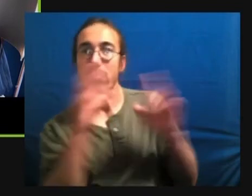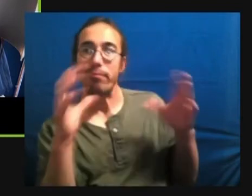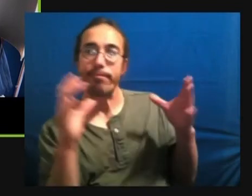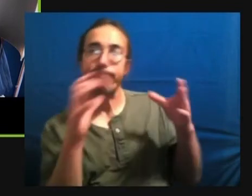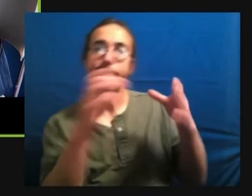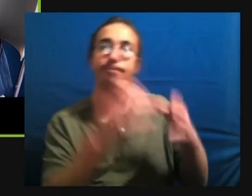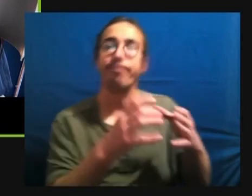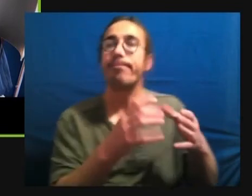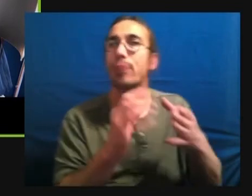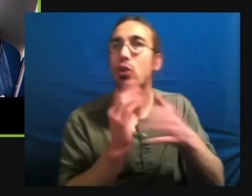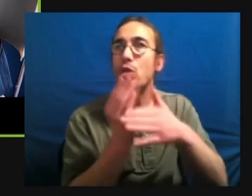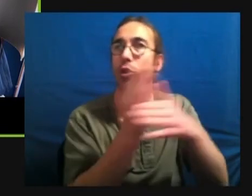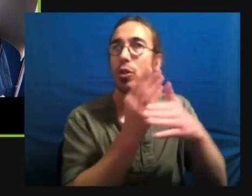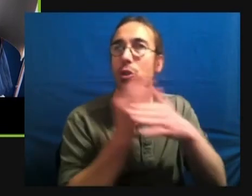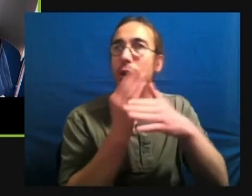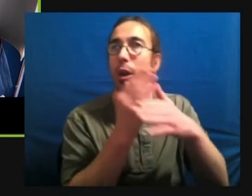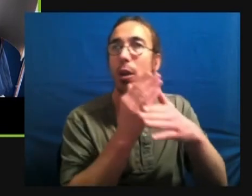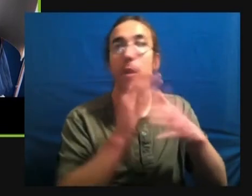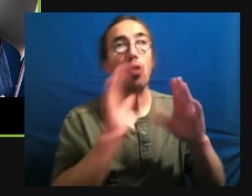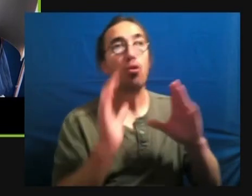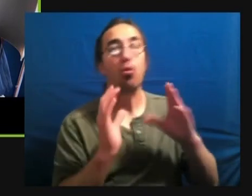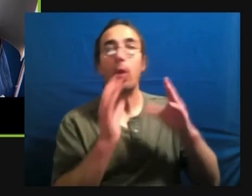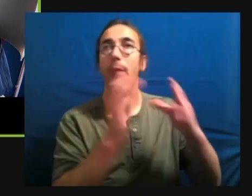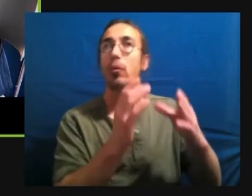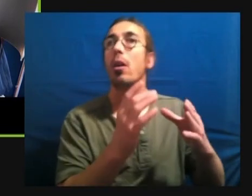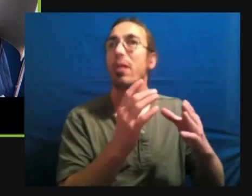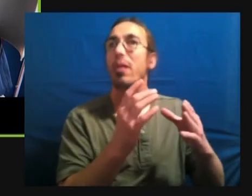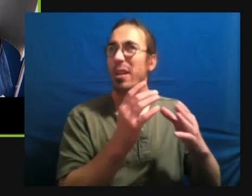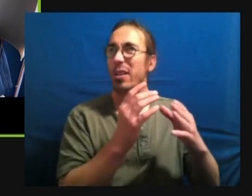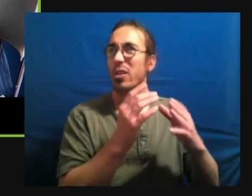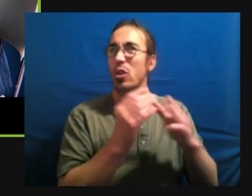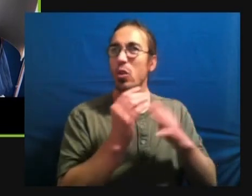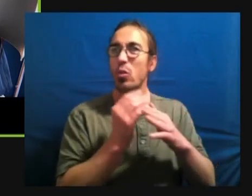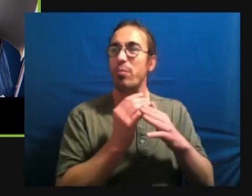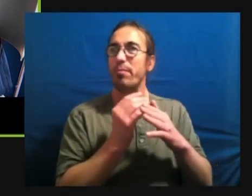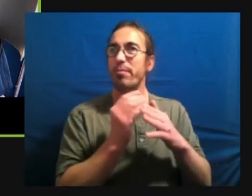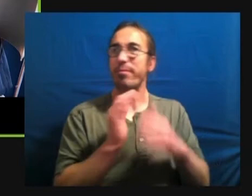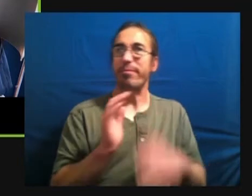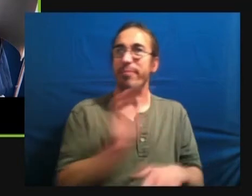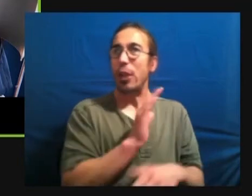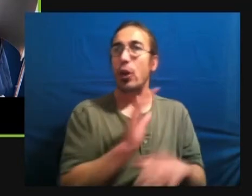endeavour and arrive at a more informed, comprehensive, collective experience.